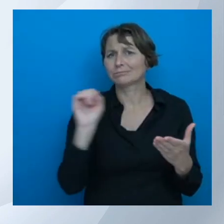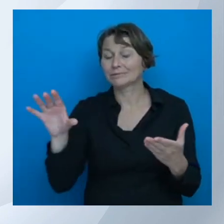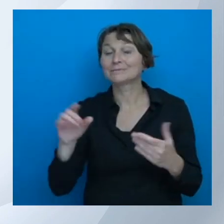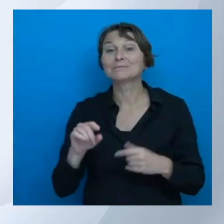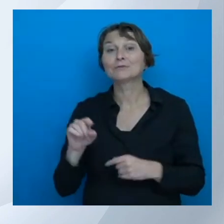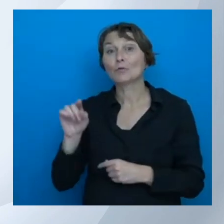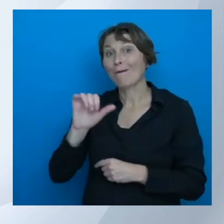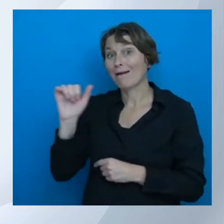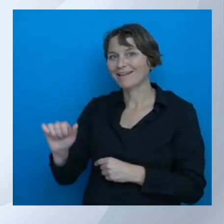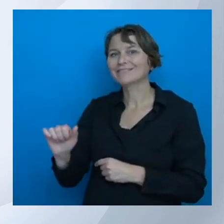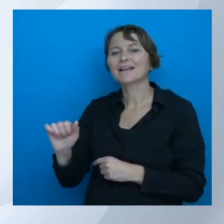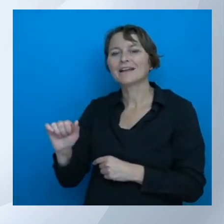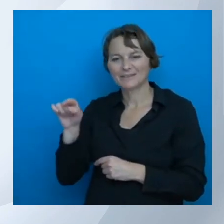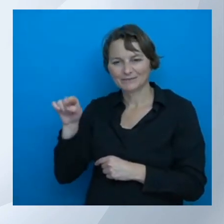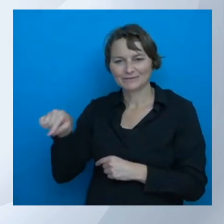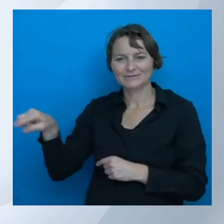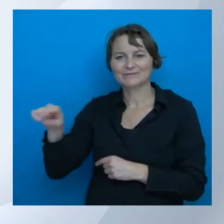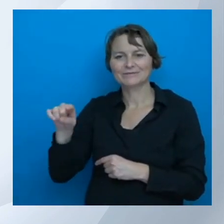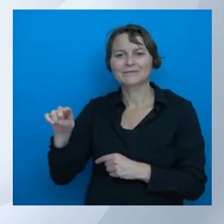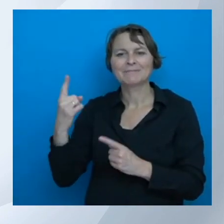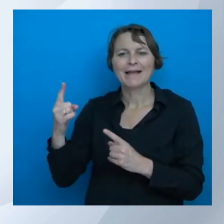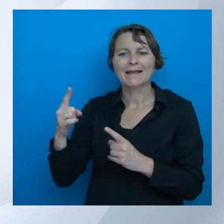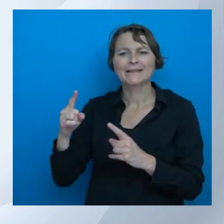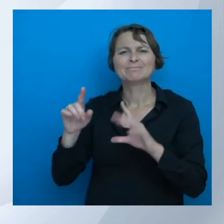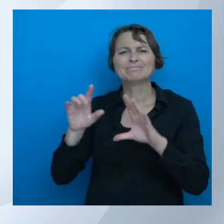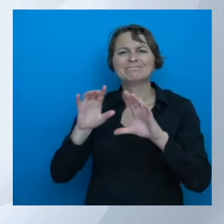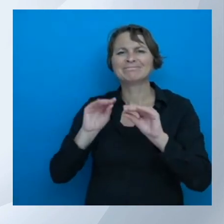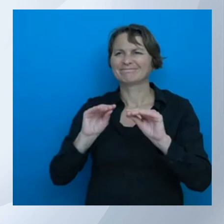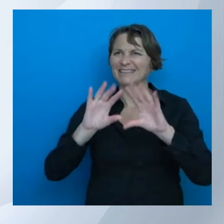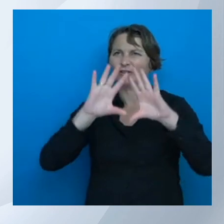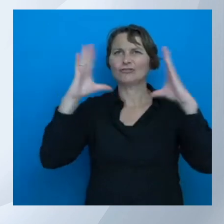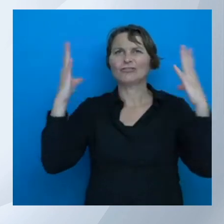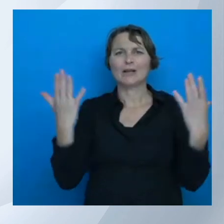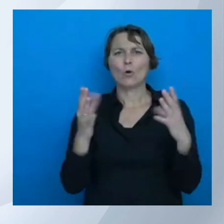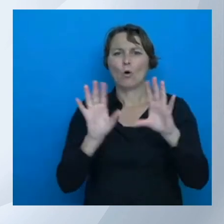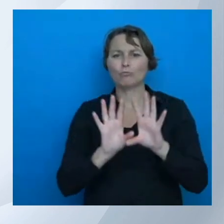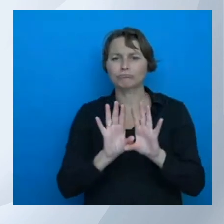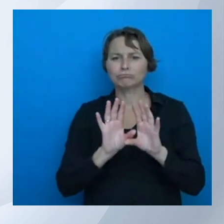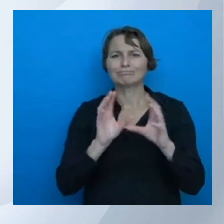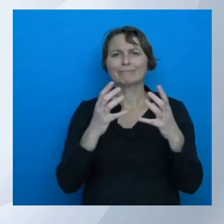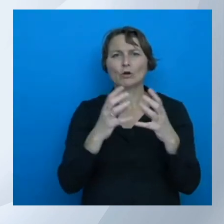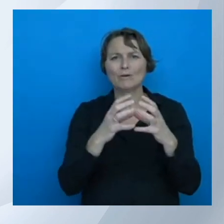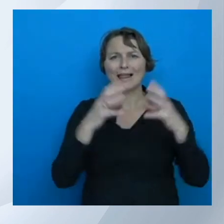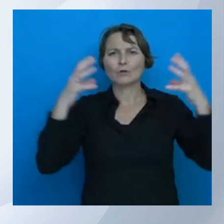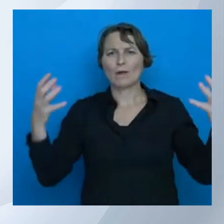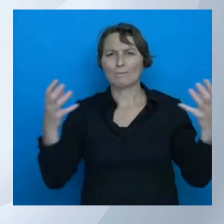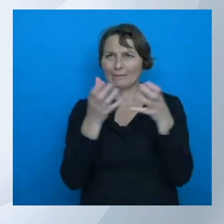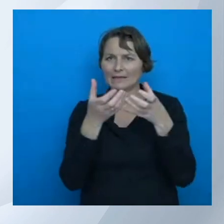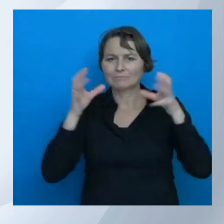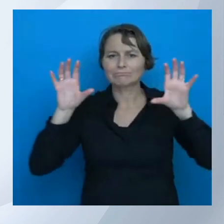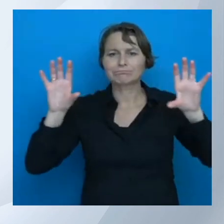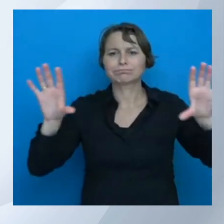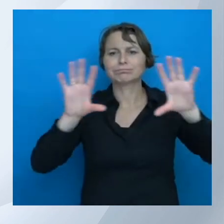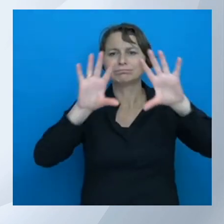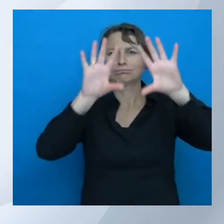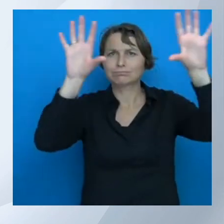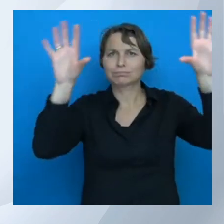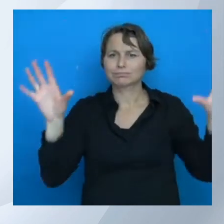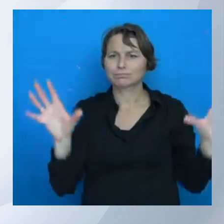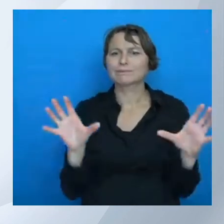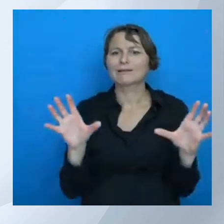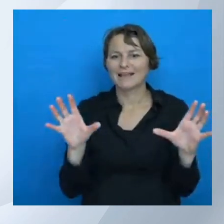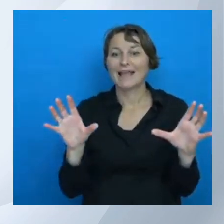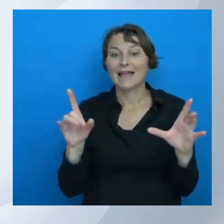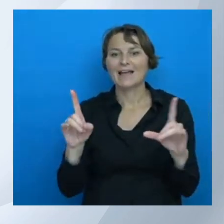tier geo-replication. So this sort of gets around the idea of if you had one central cache, you've still got the same problem of it takes a lot of time to